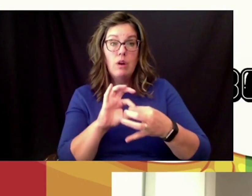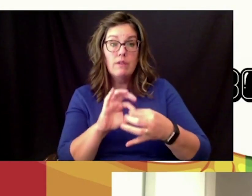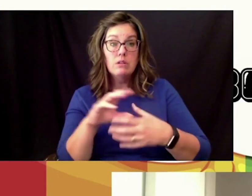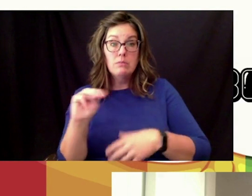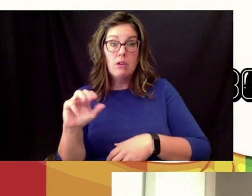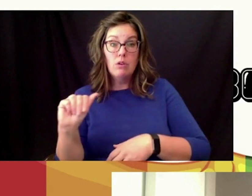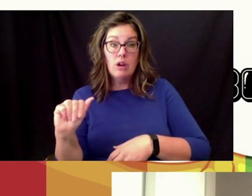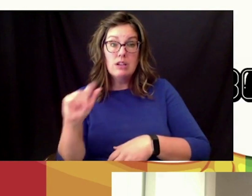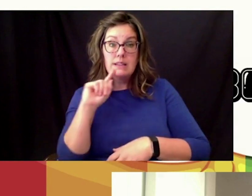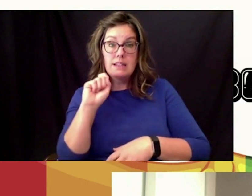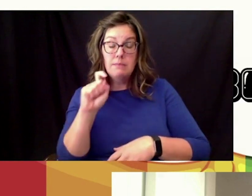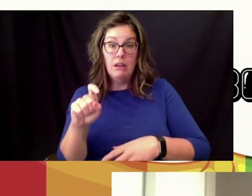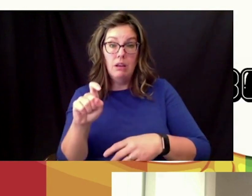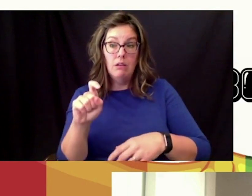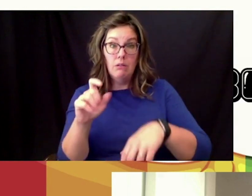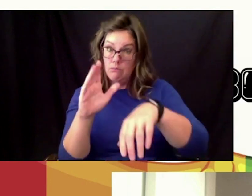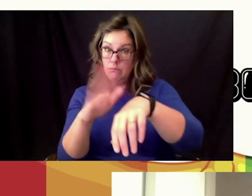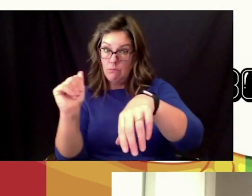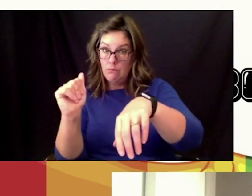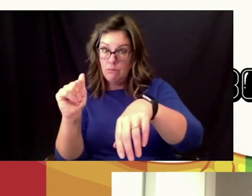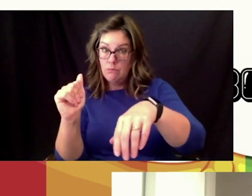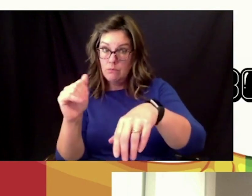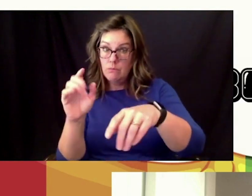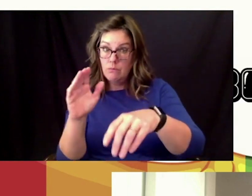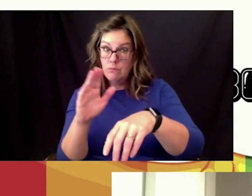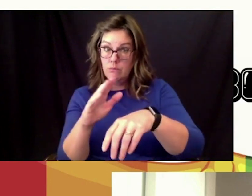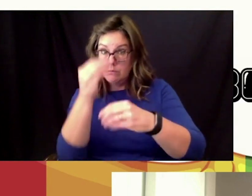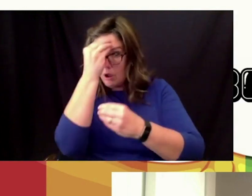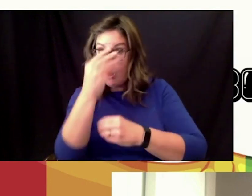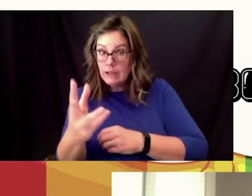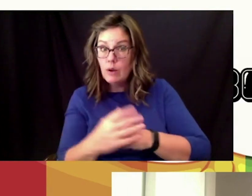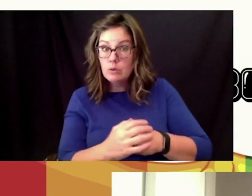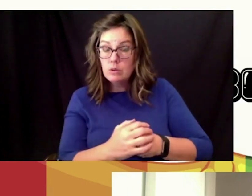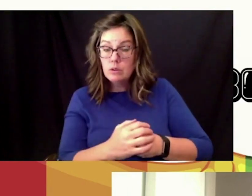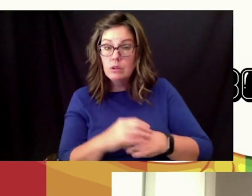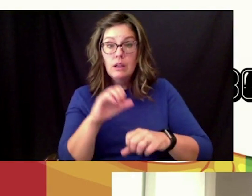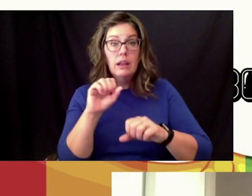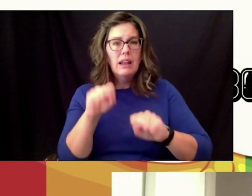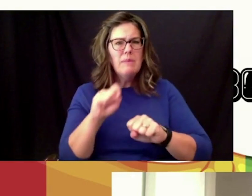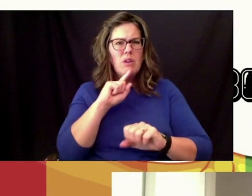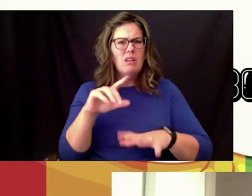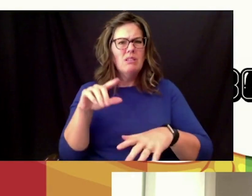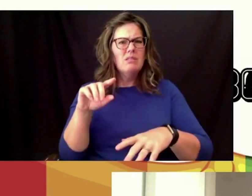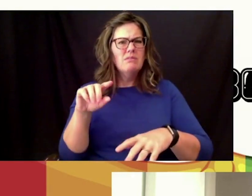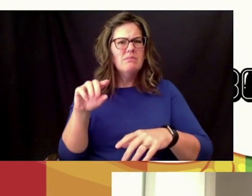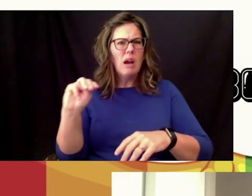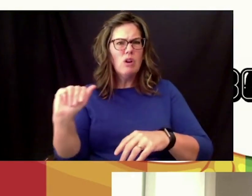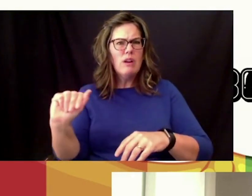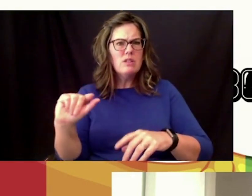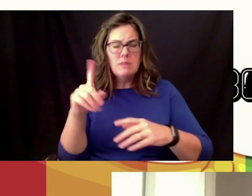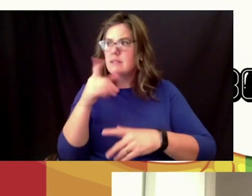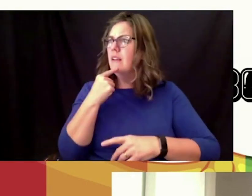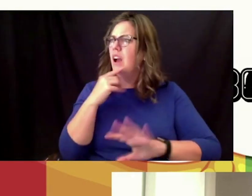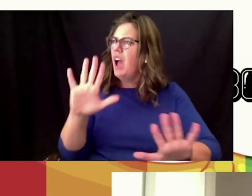out. So the calling out of a microaggressions can be something as simple as, ouch, that really hurt. Or it can